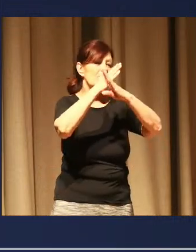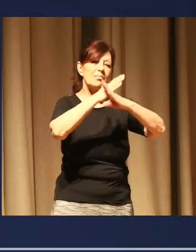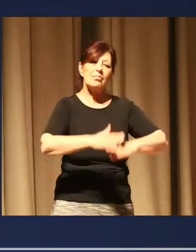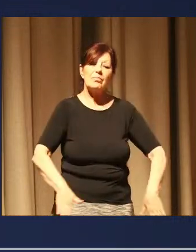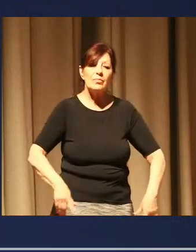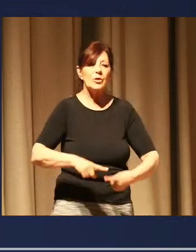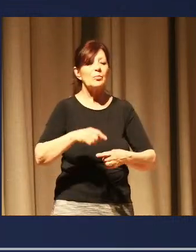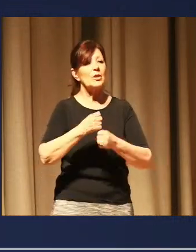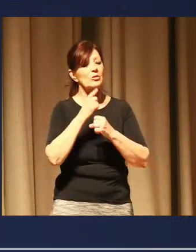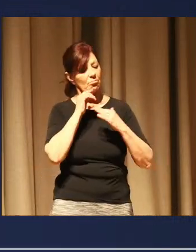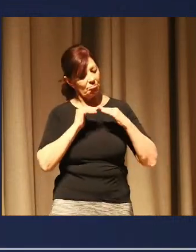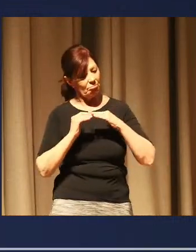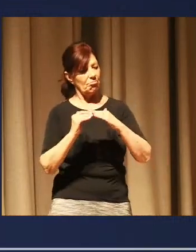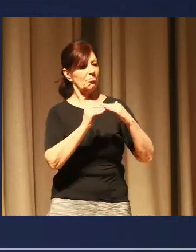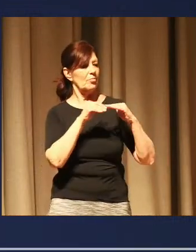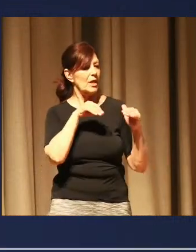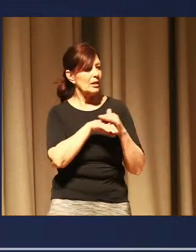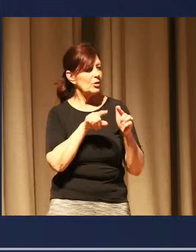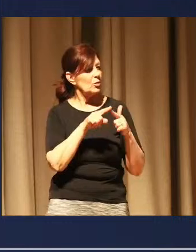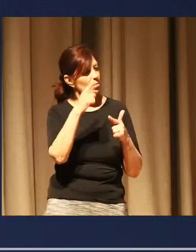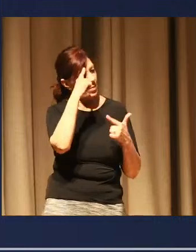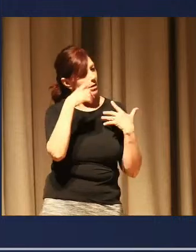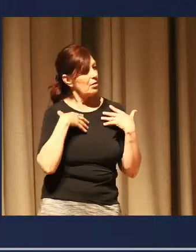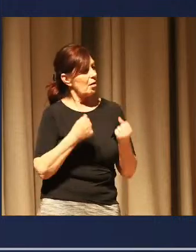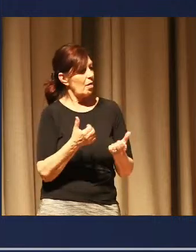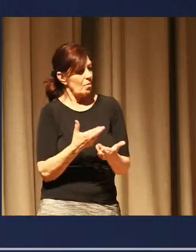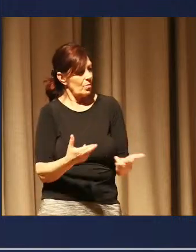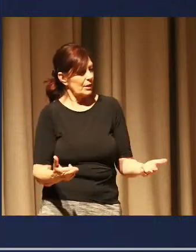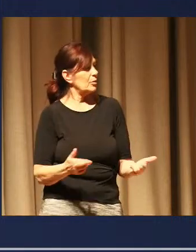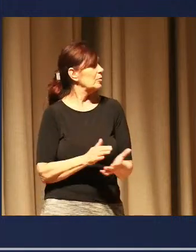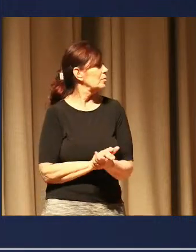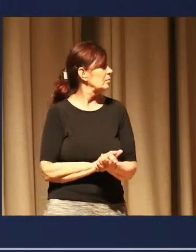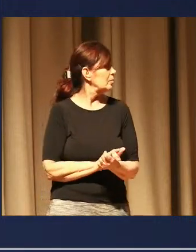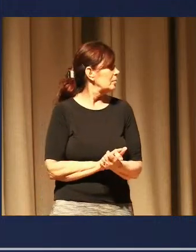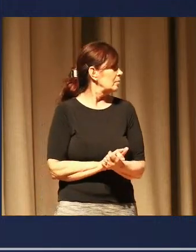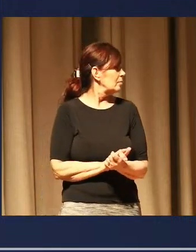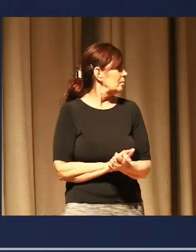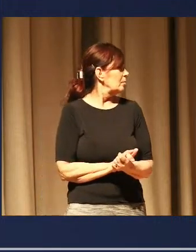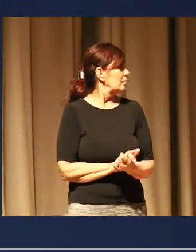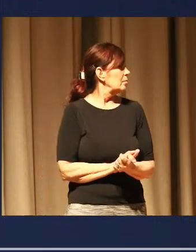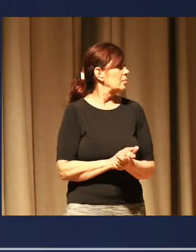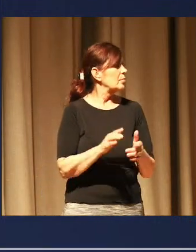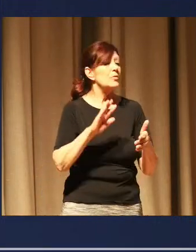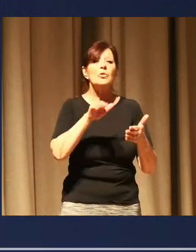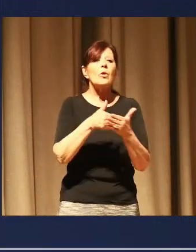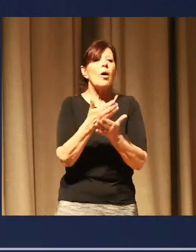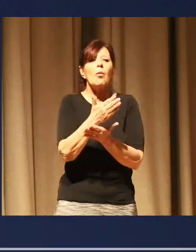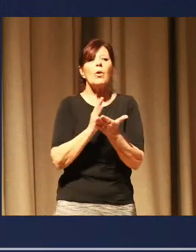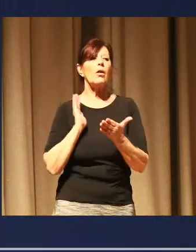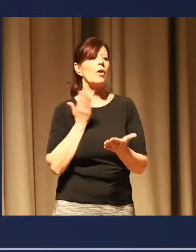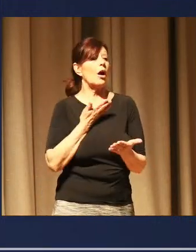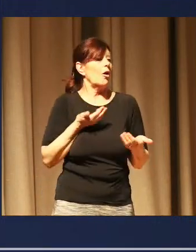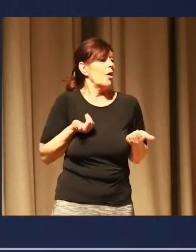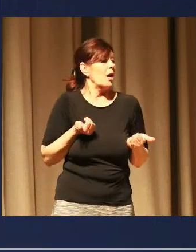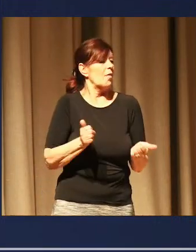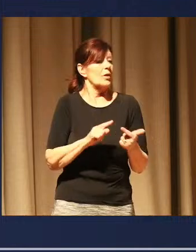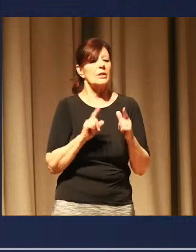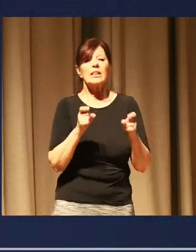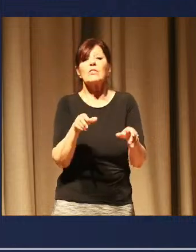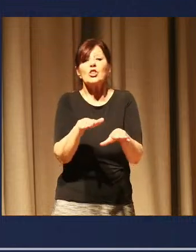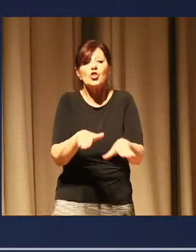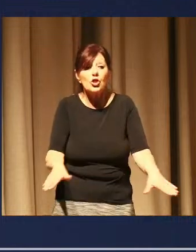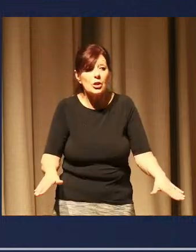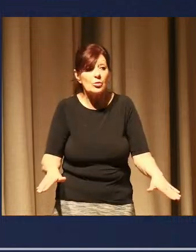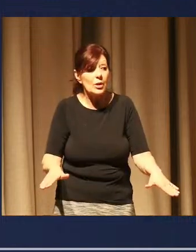to ensure equitable access to mental health resources countywide. It is all part of our effort to give children a chance